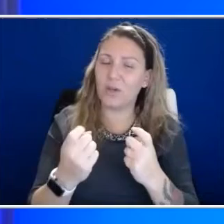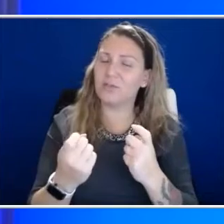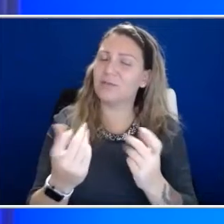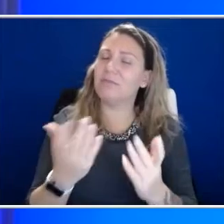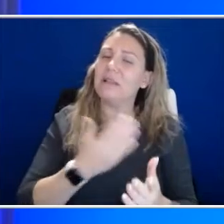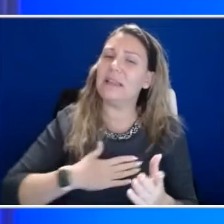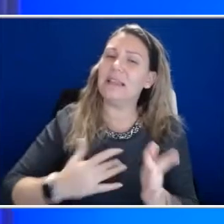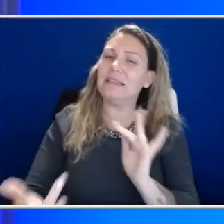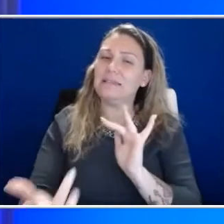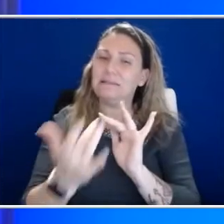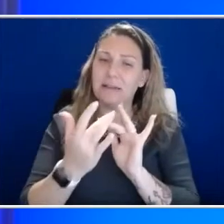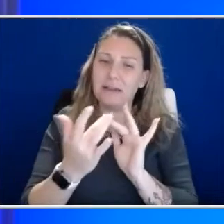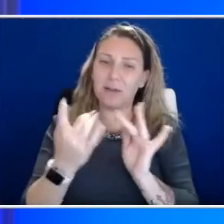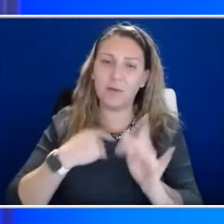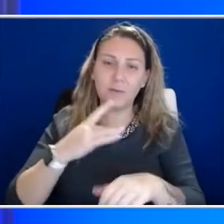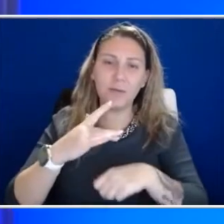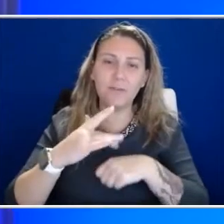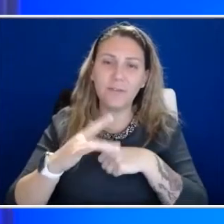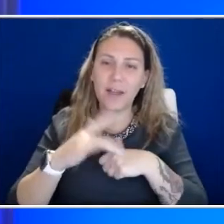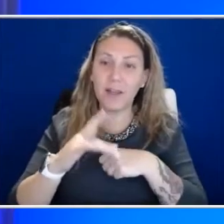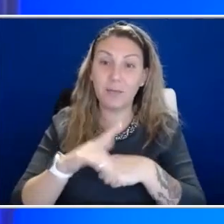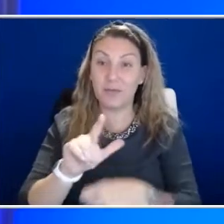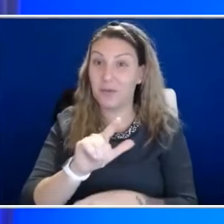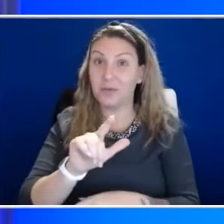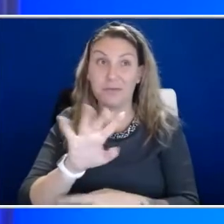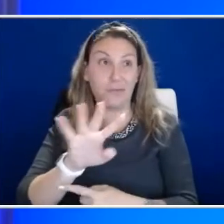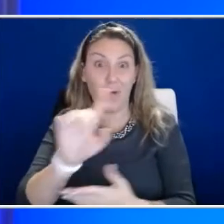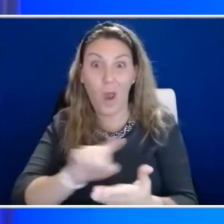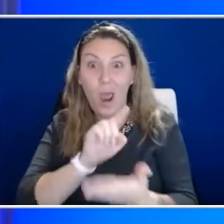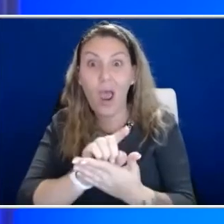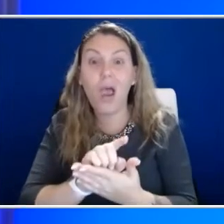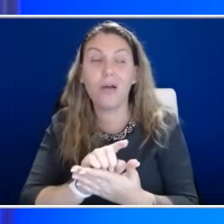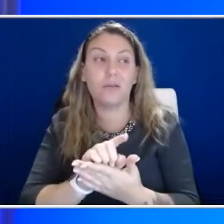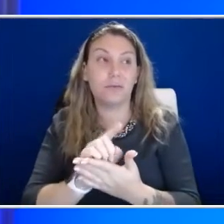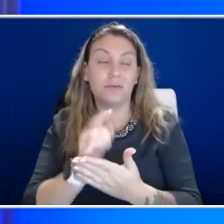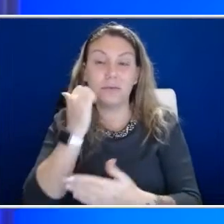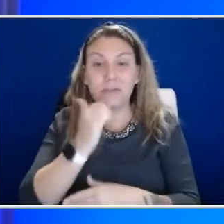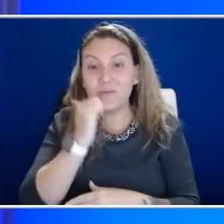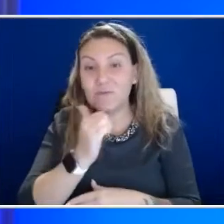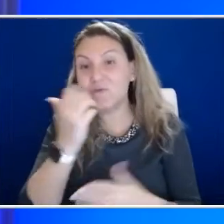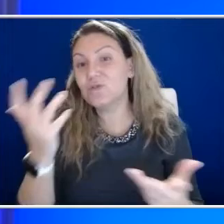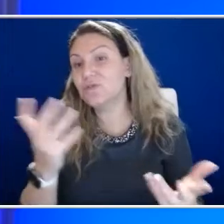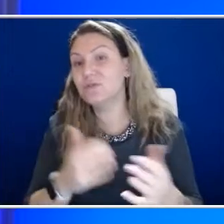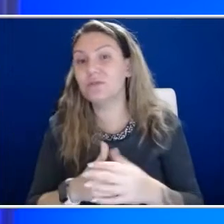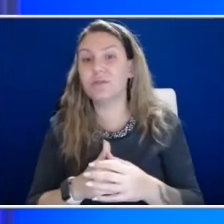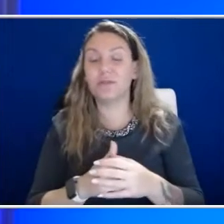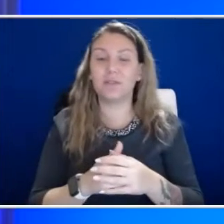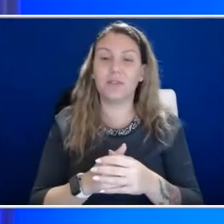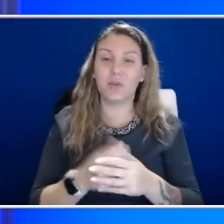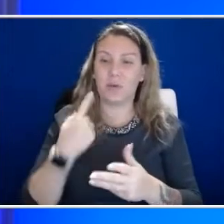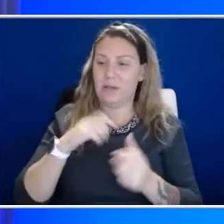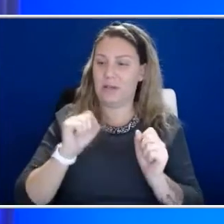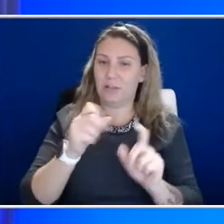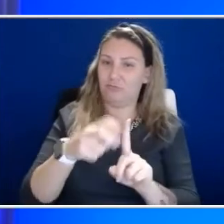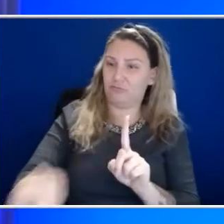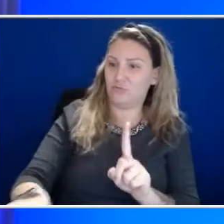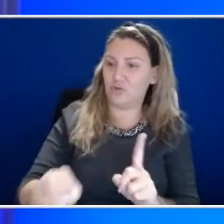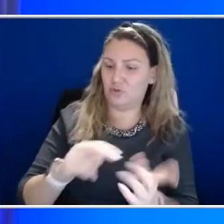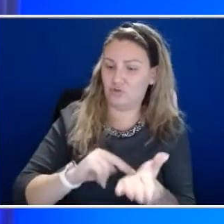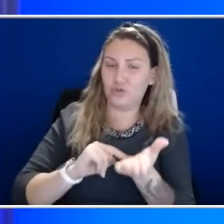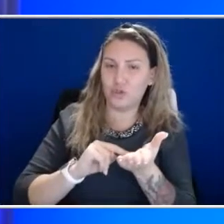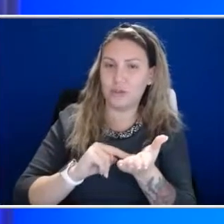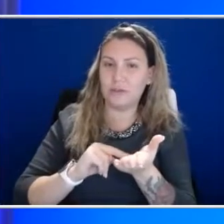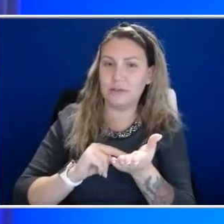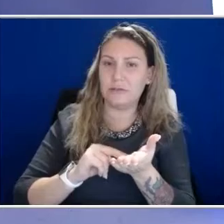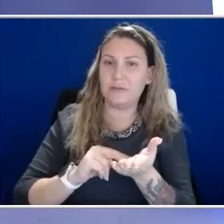We're available essentially 24/7 through our kind of either transfer center lines or our nursing lines. We'd be